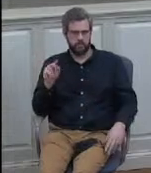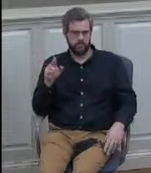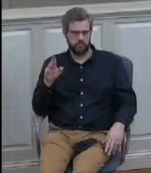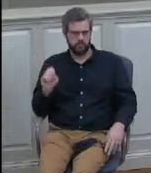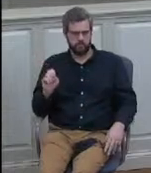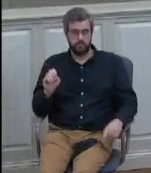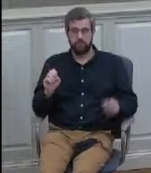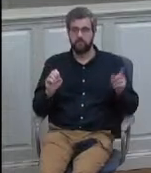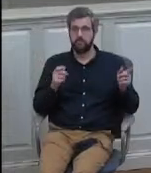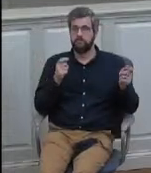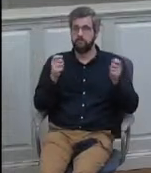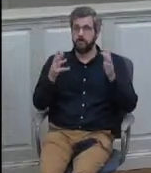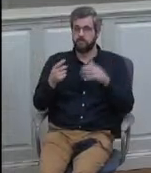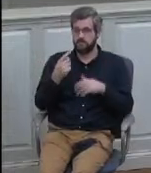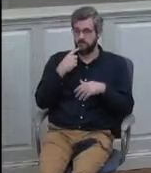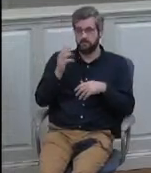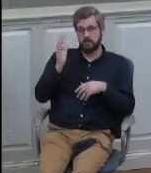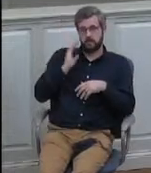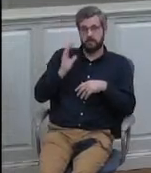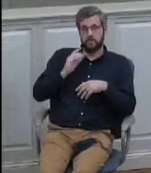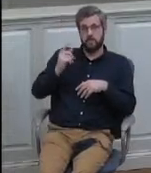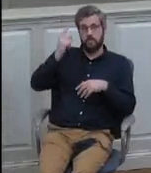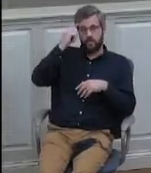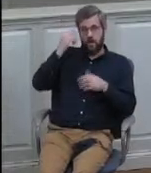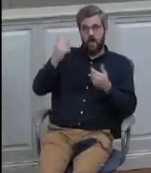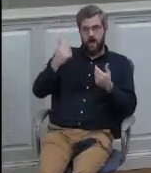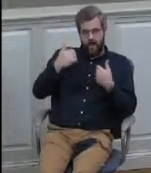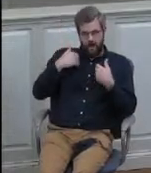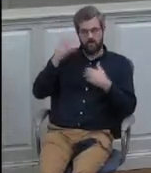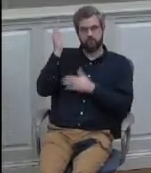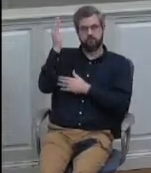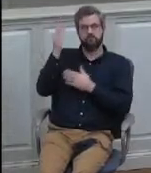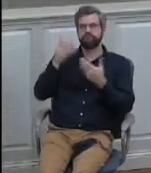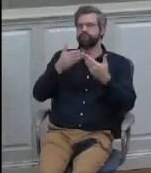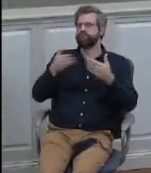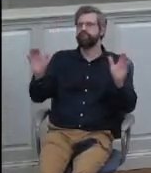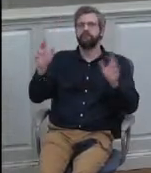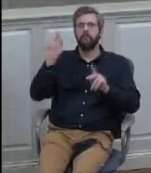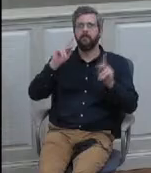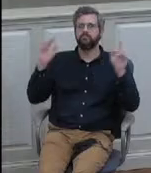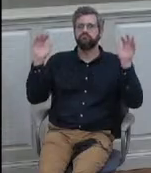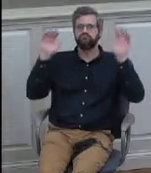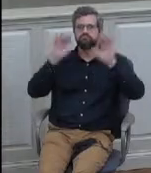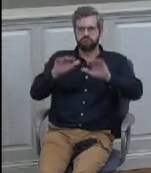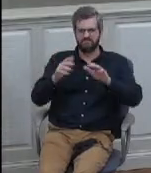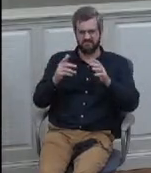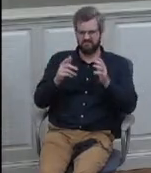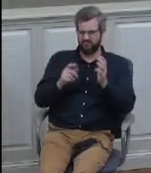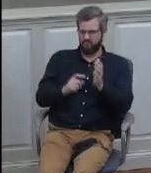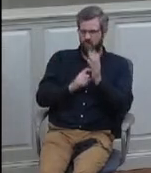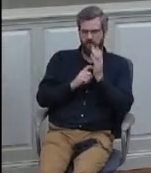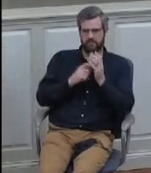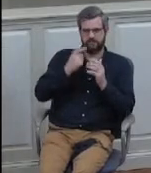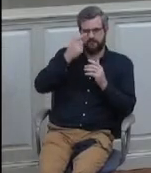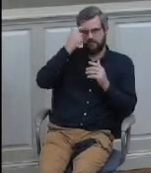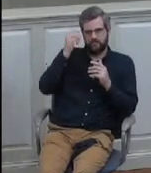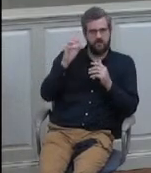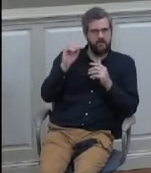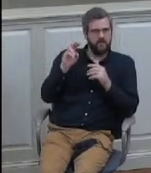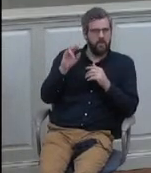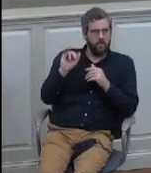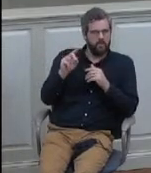Originally, we had intended to have public presentations of it at length, but with the requirements of COVID, we've not been able to